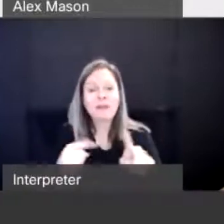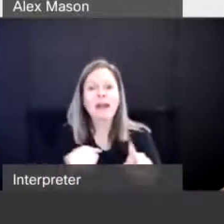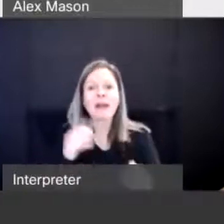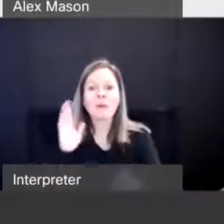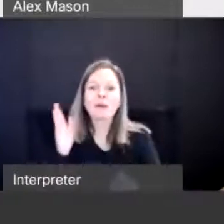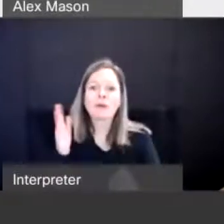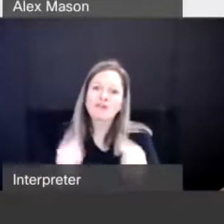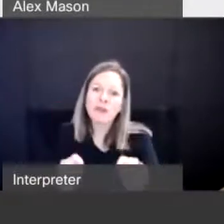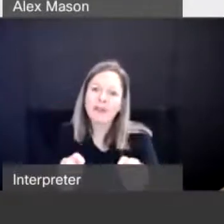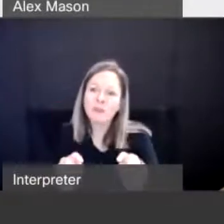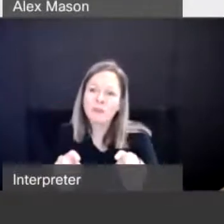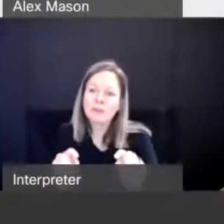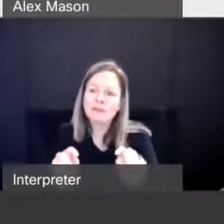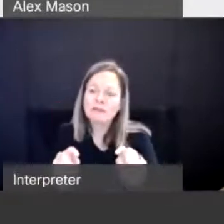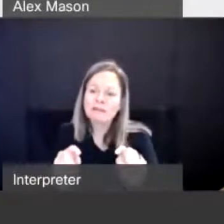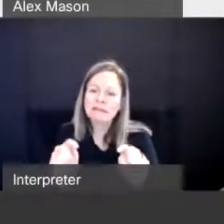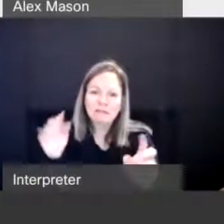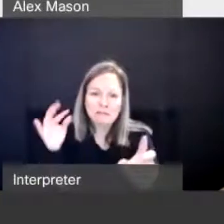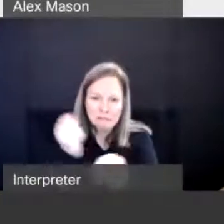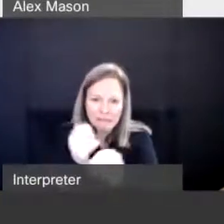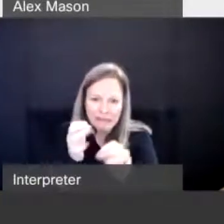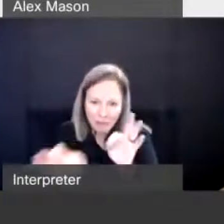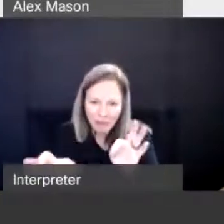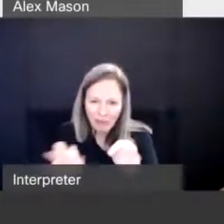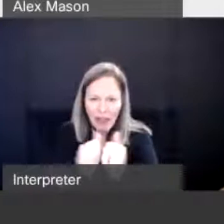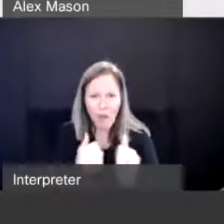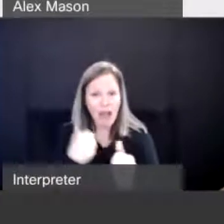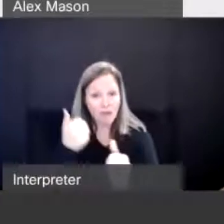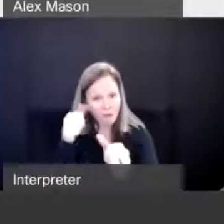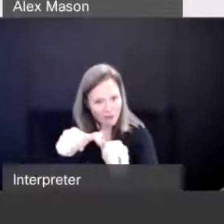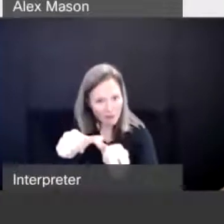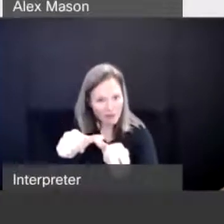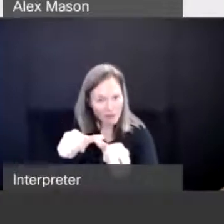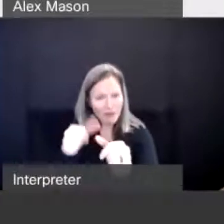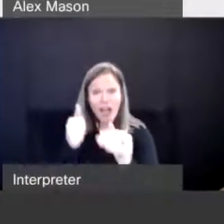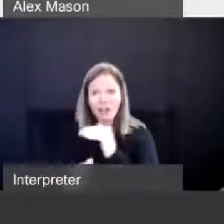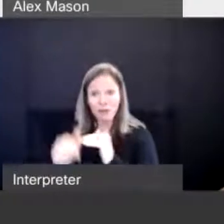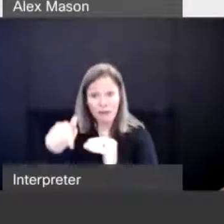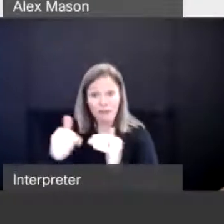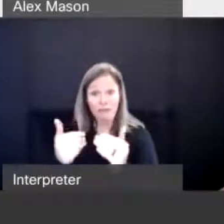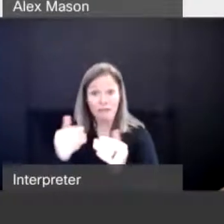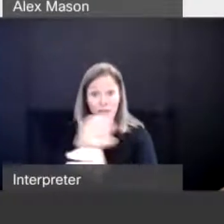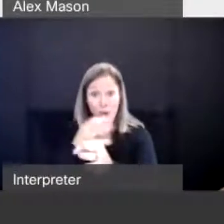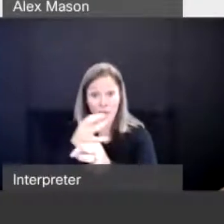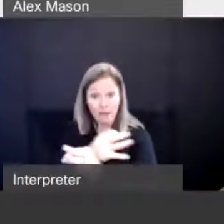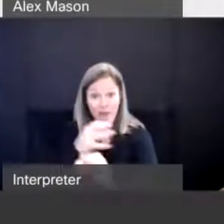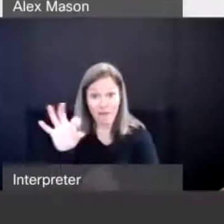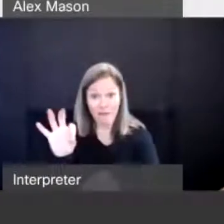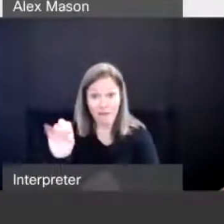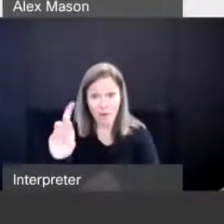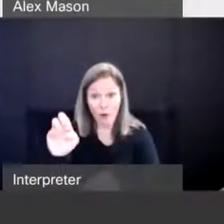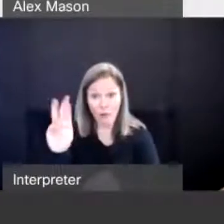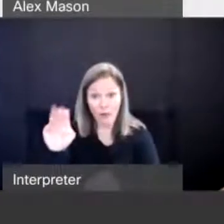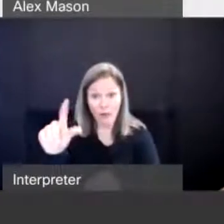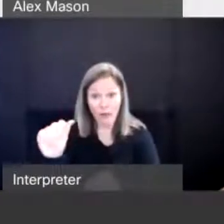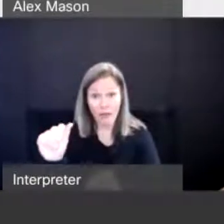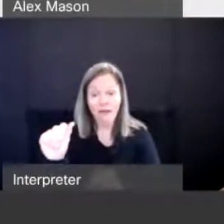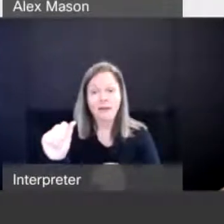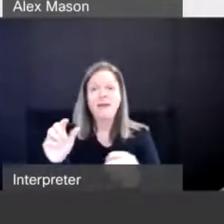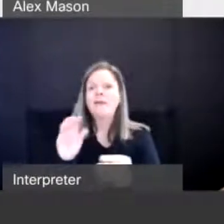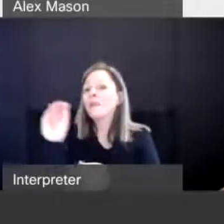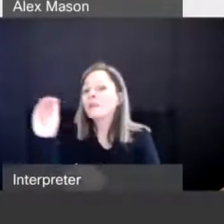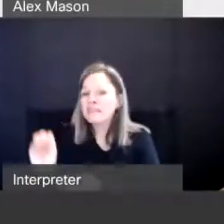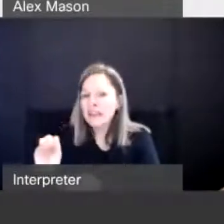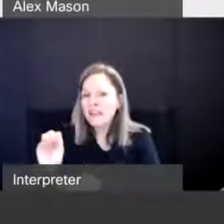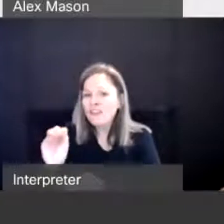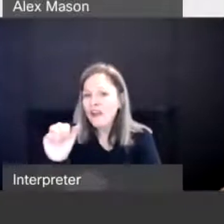try to frame it as simple, because it's how I remember. Under this formula, the percentage of aid you get is